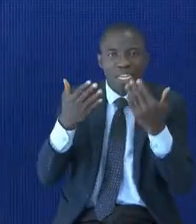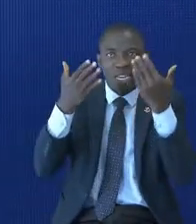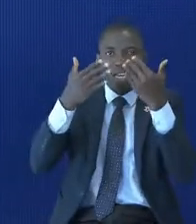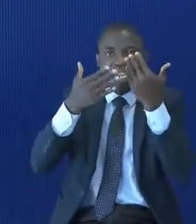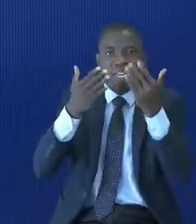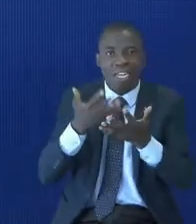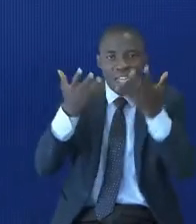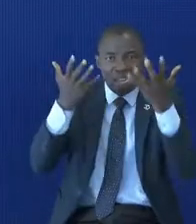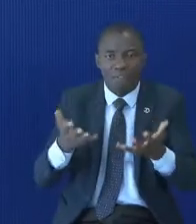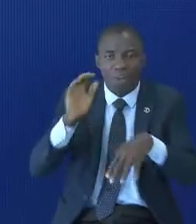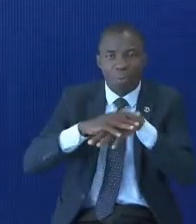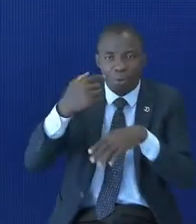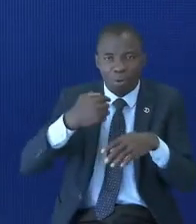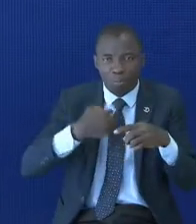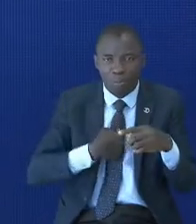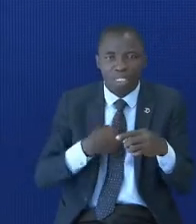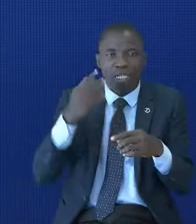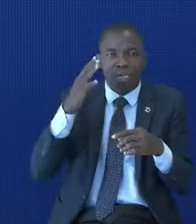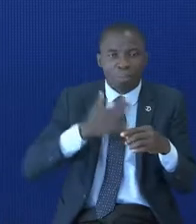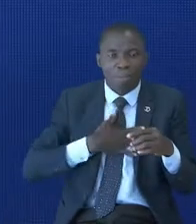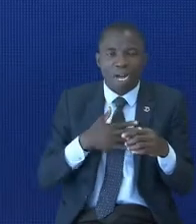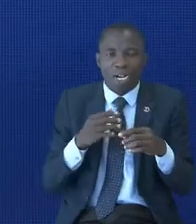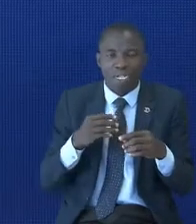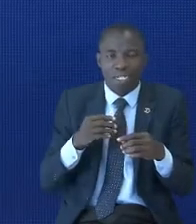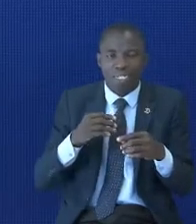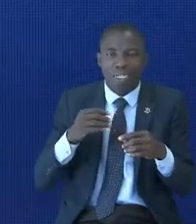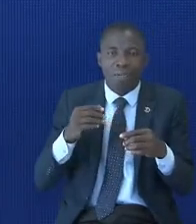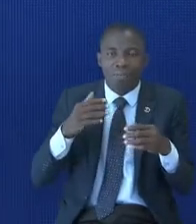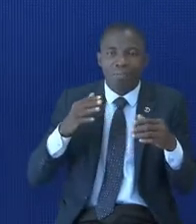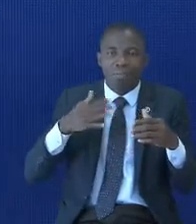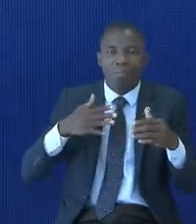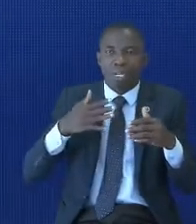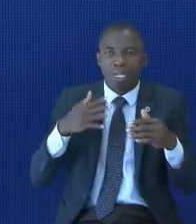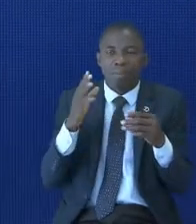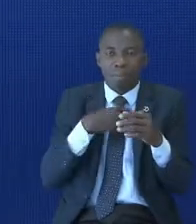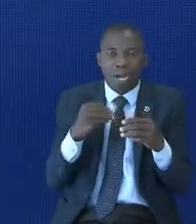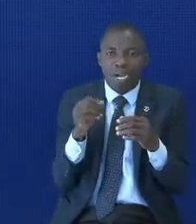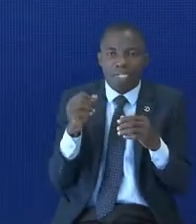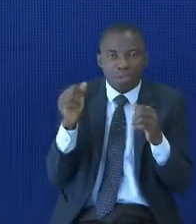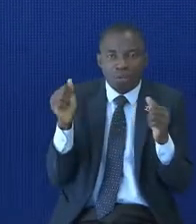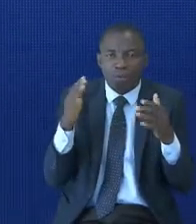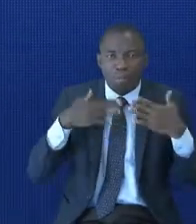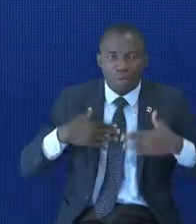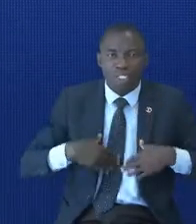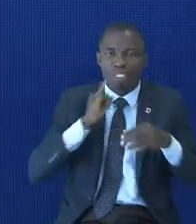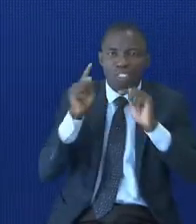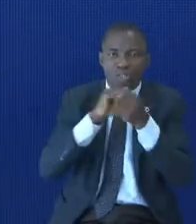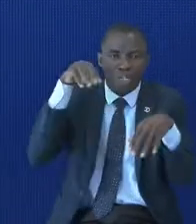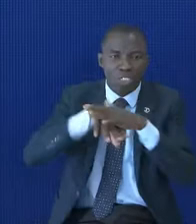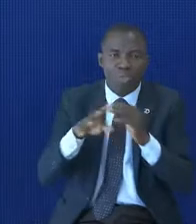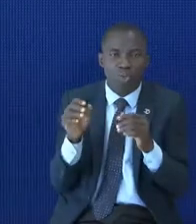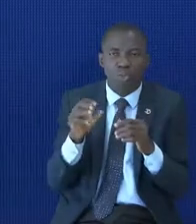moisture is turned into the drought of summer. And then in verse 5, it